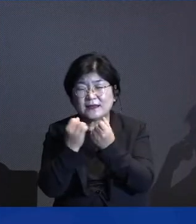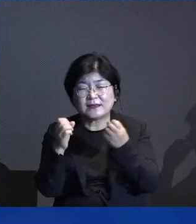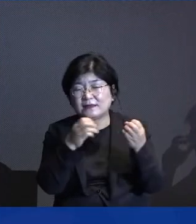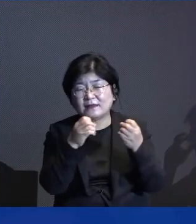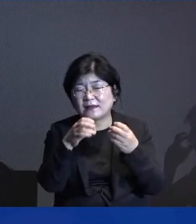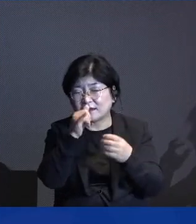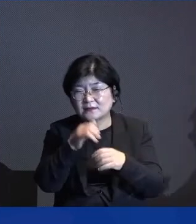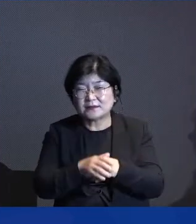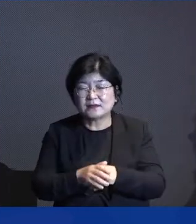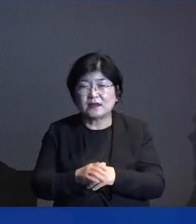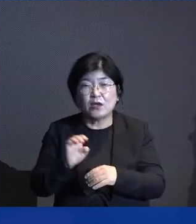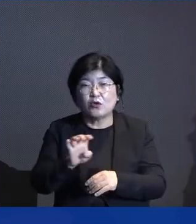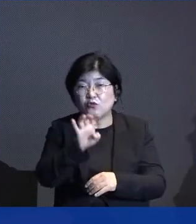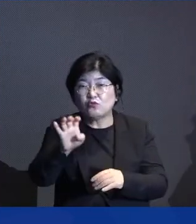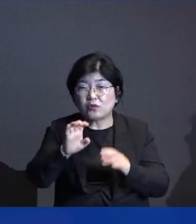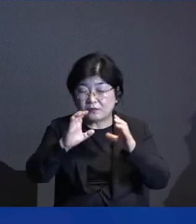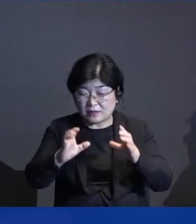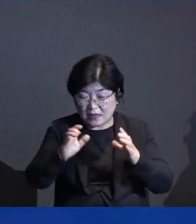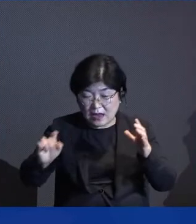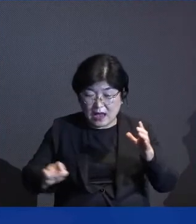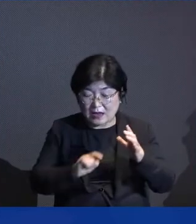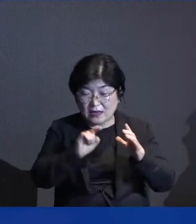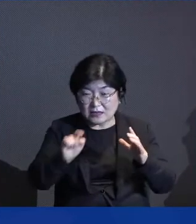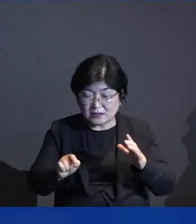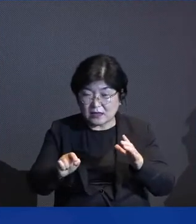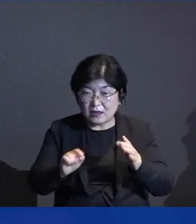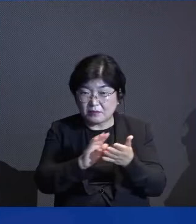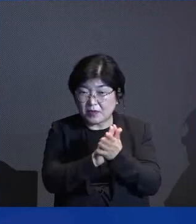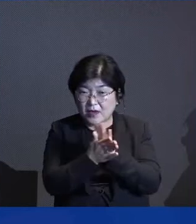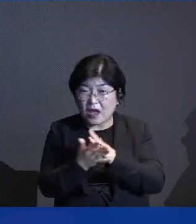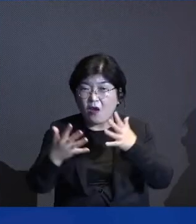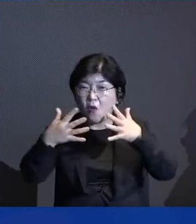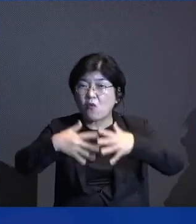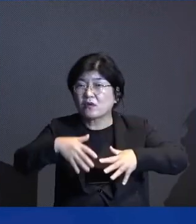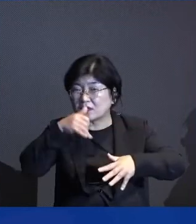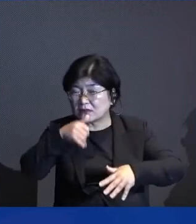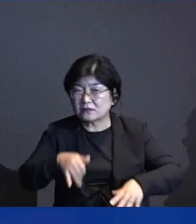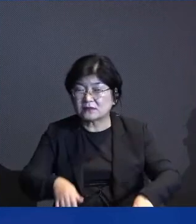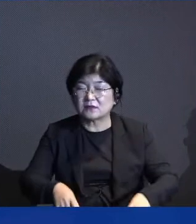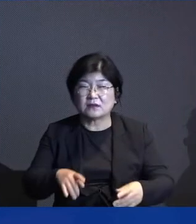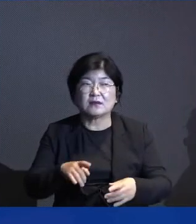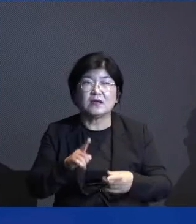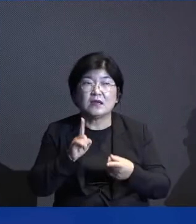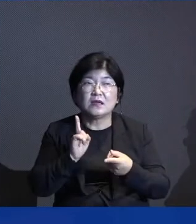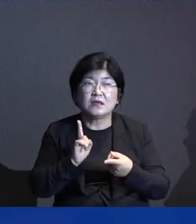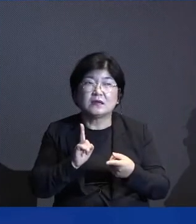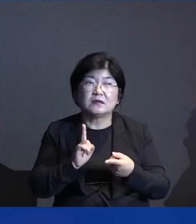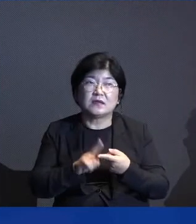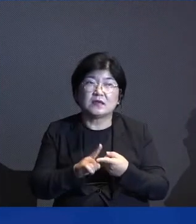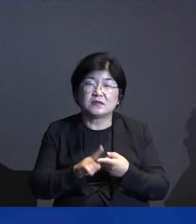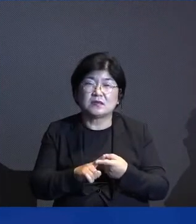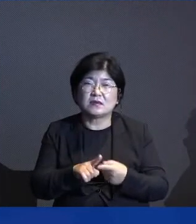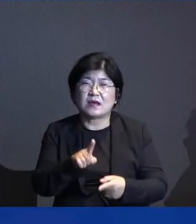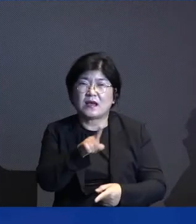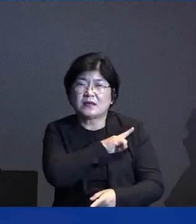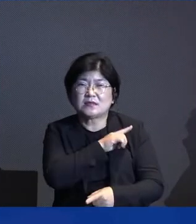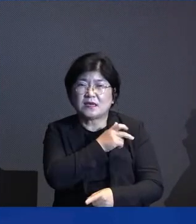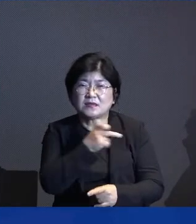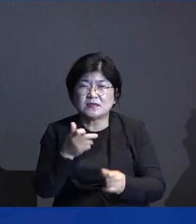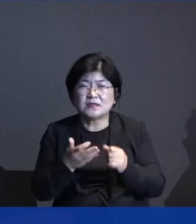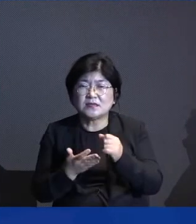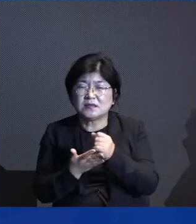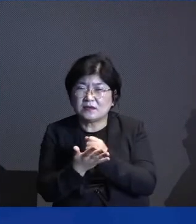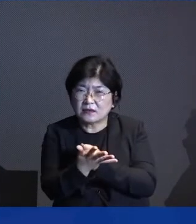European countries, it's not simple to answer what affect most in